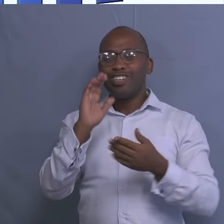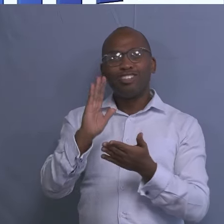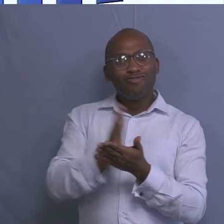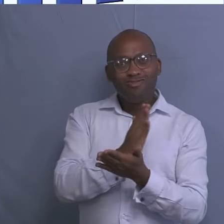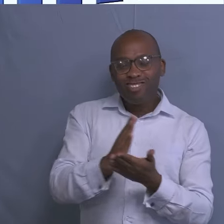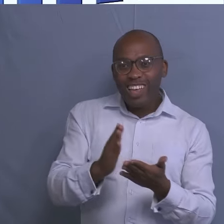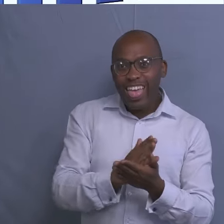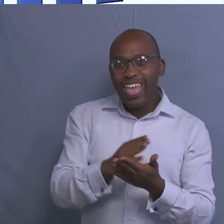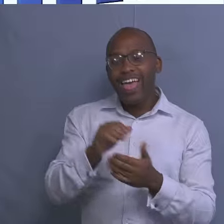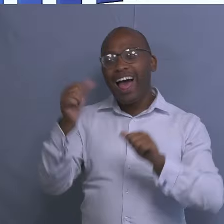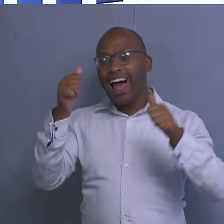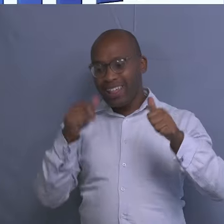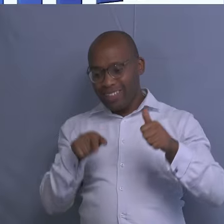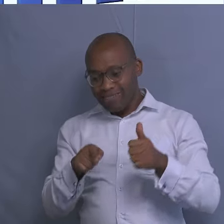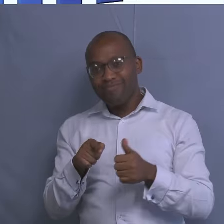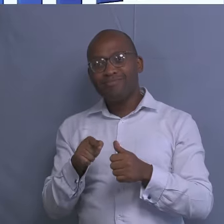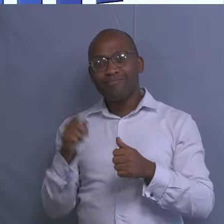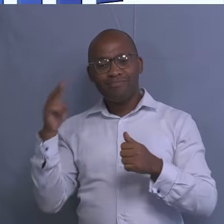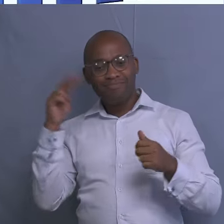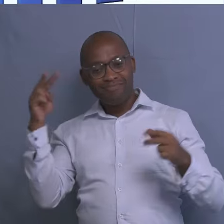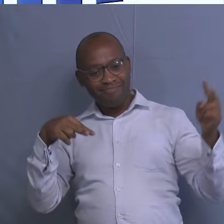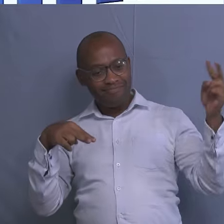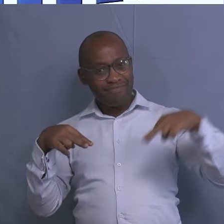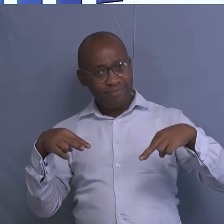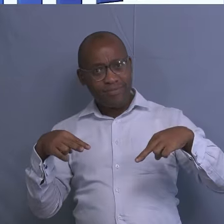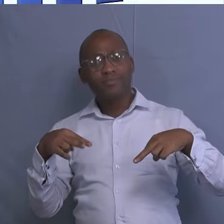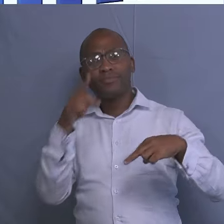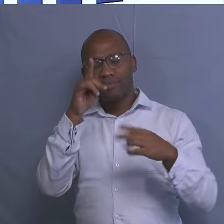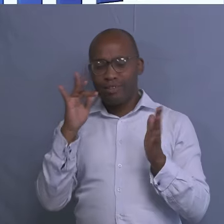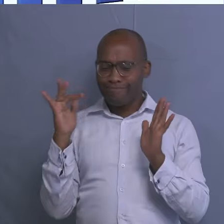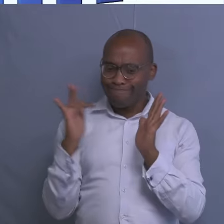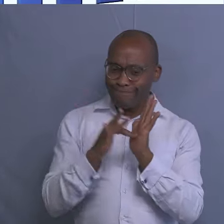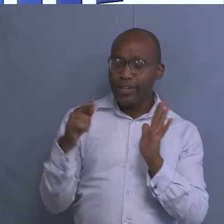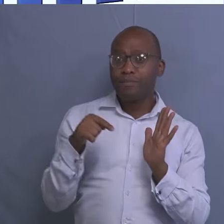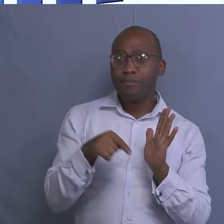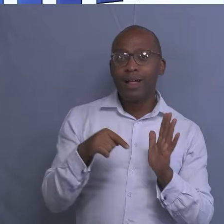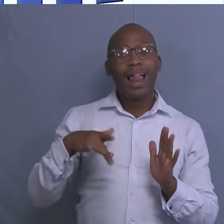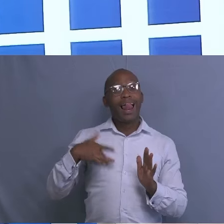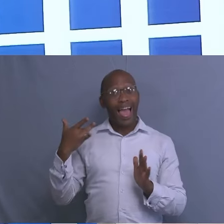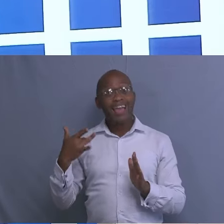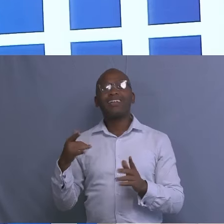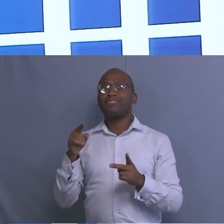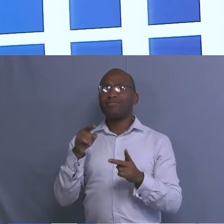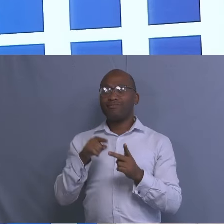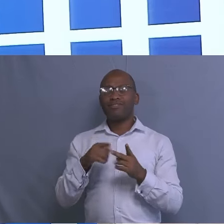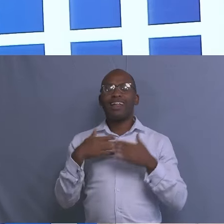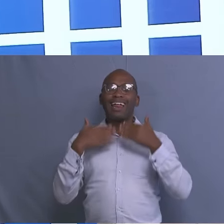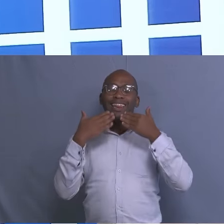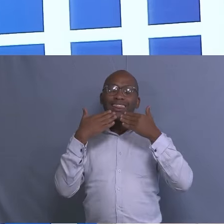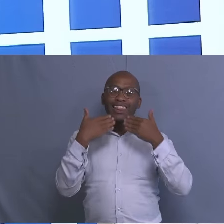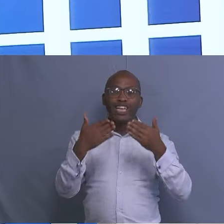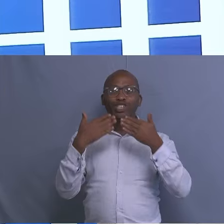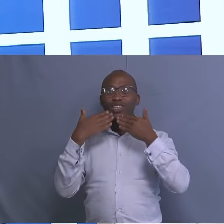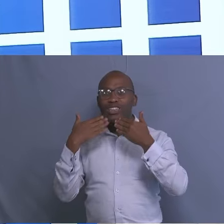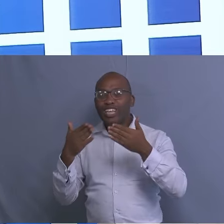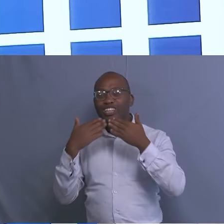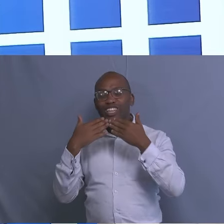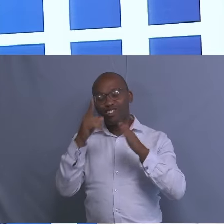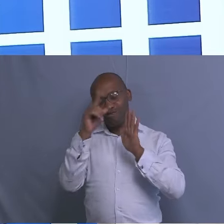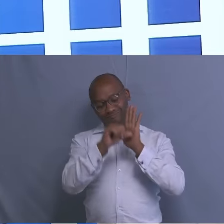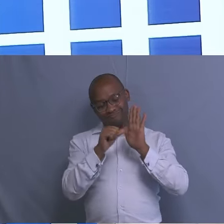share, recommend, and subscribe to our YouTube channel. Thank you for watching. See you in the